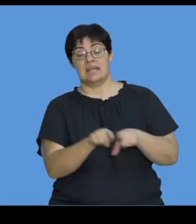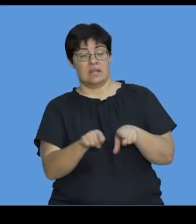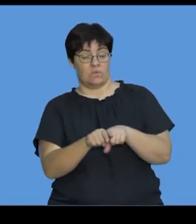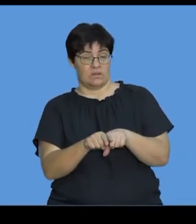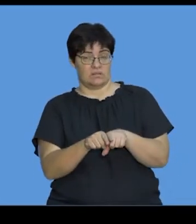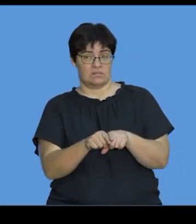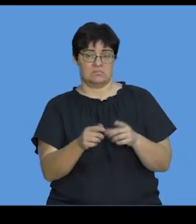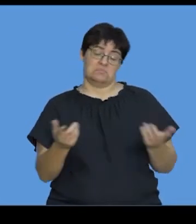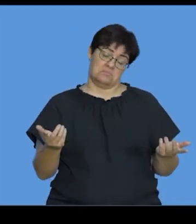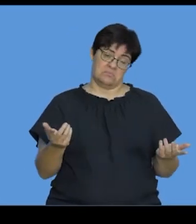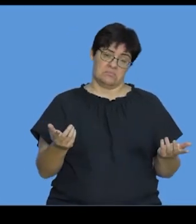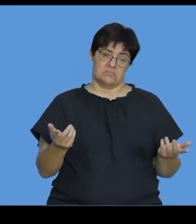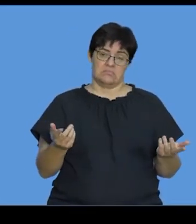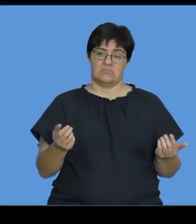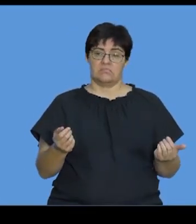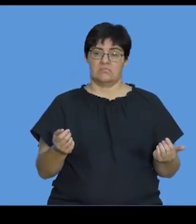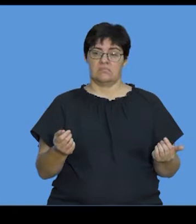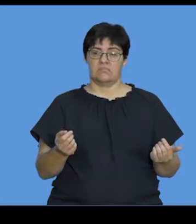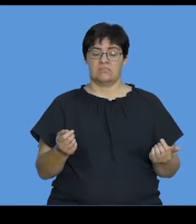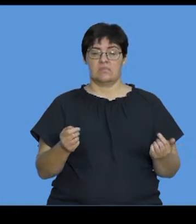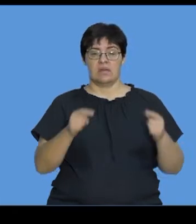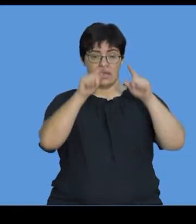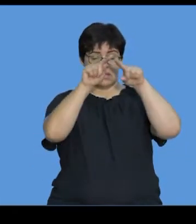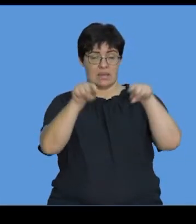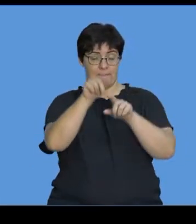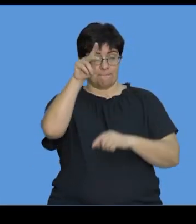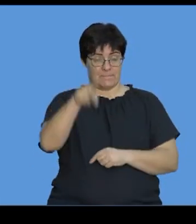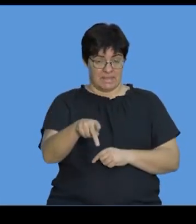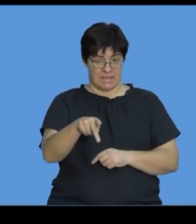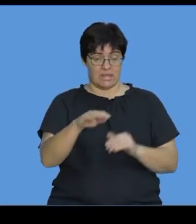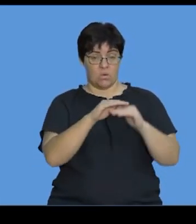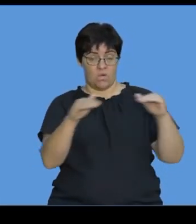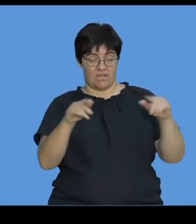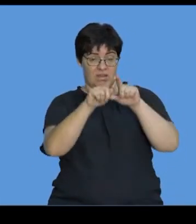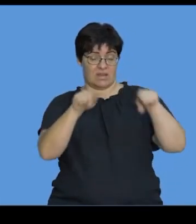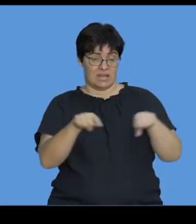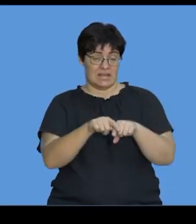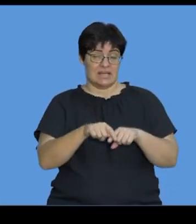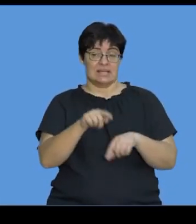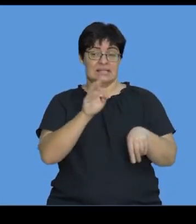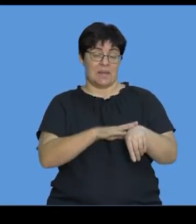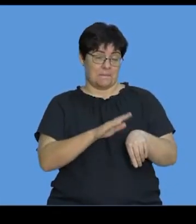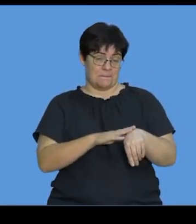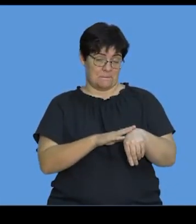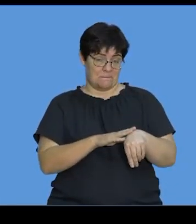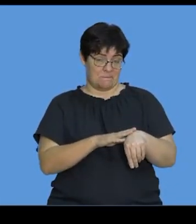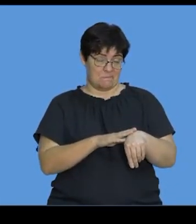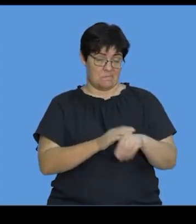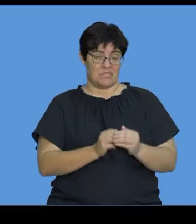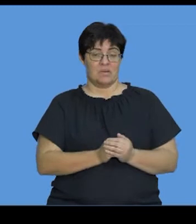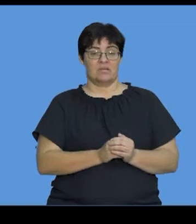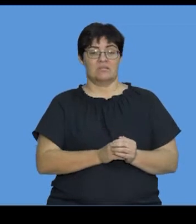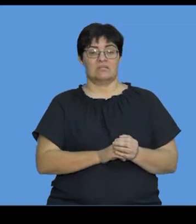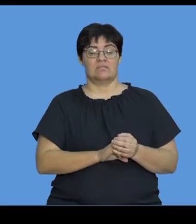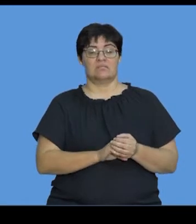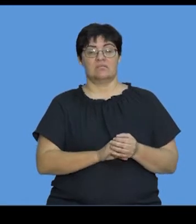equals, well, it's change in momentum over change in time. But remember, we also